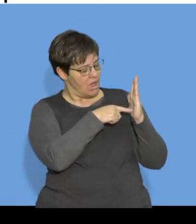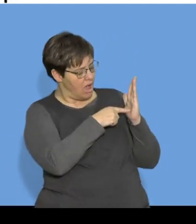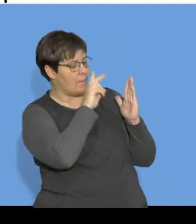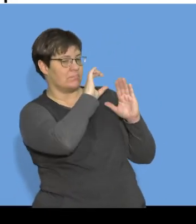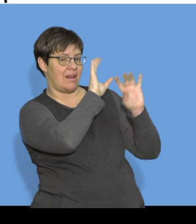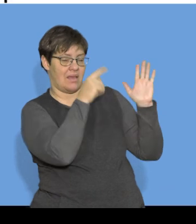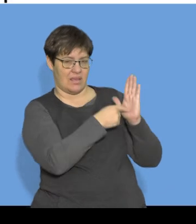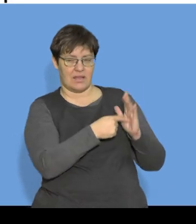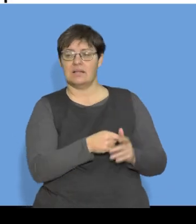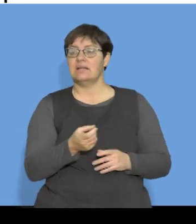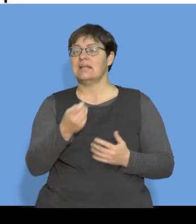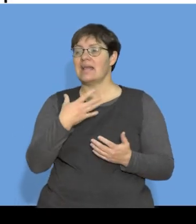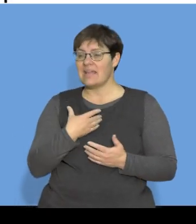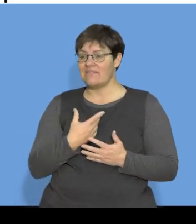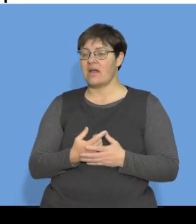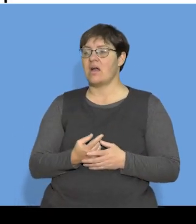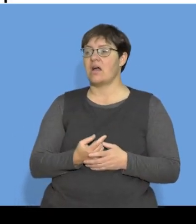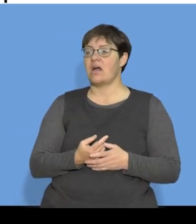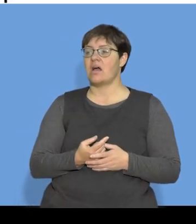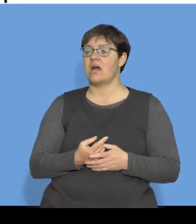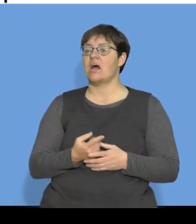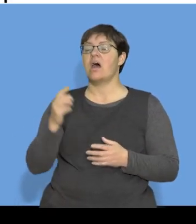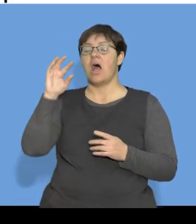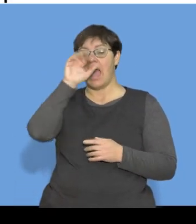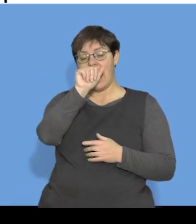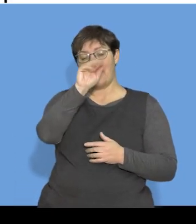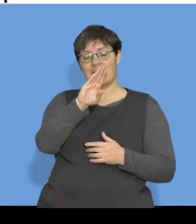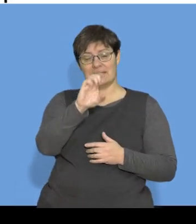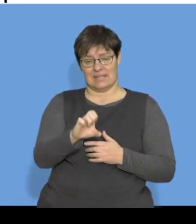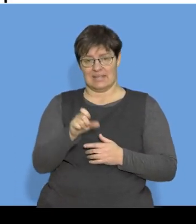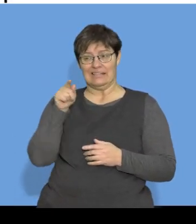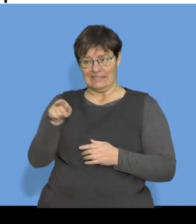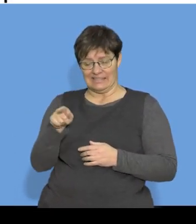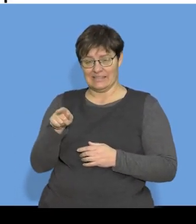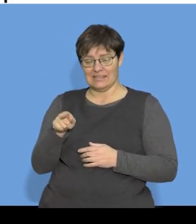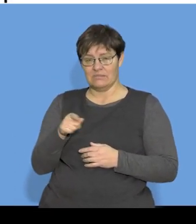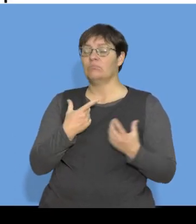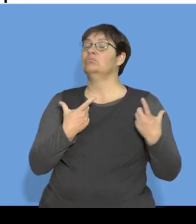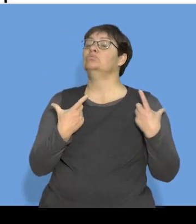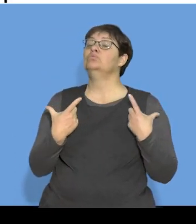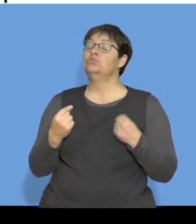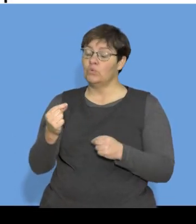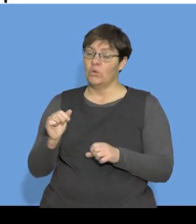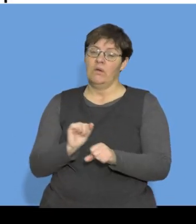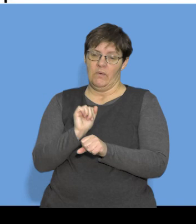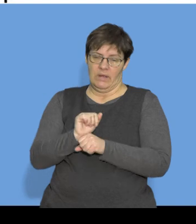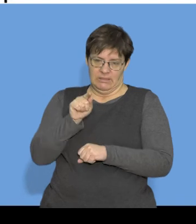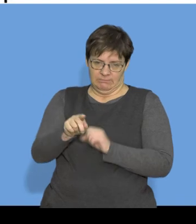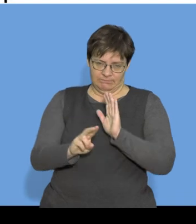the question said give only the letter of the part that does what?